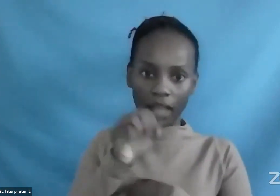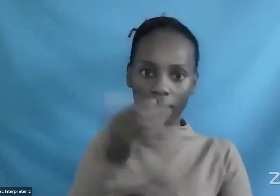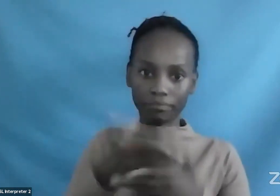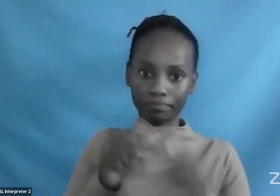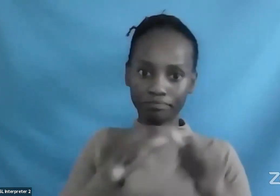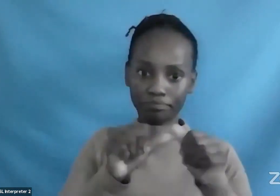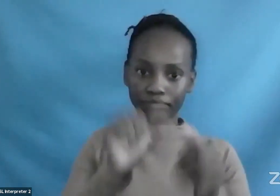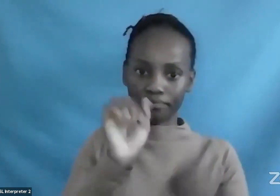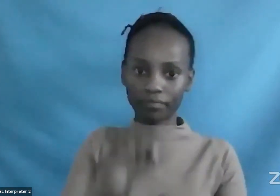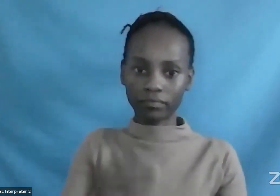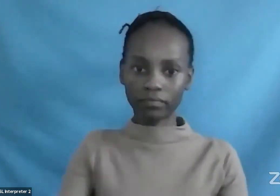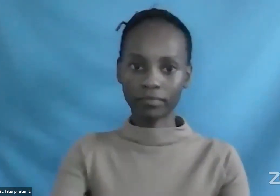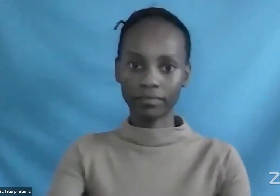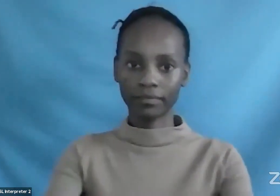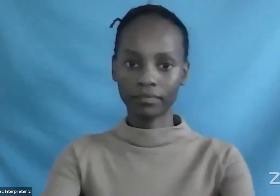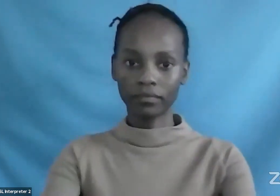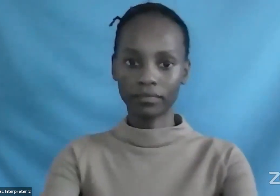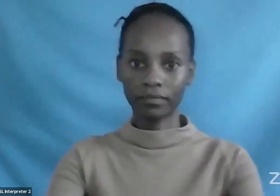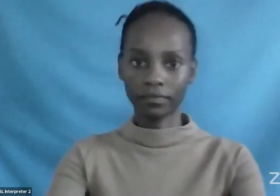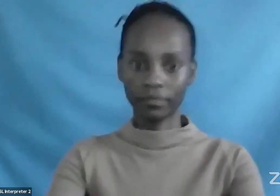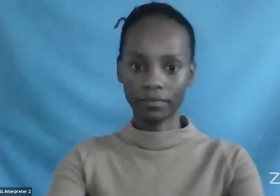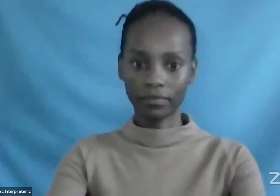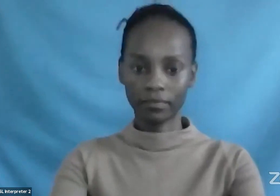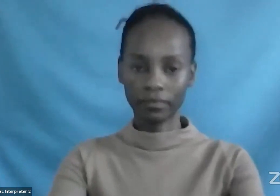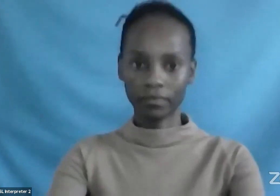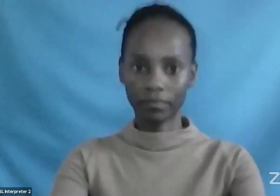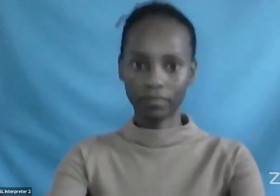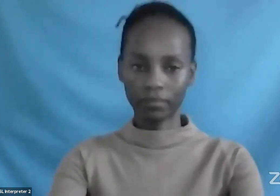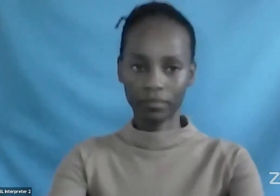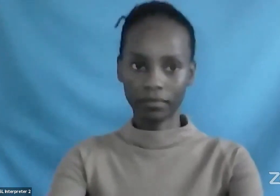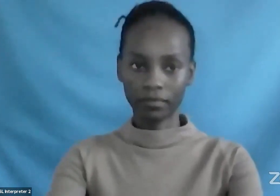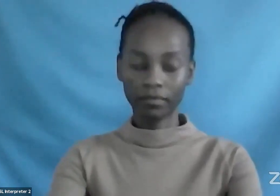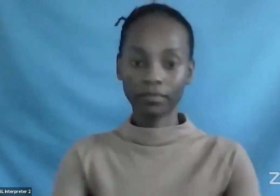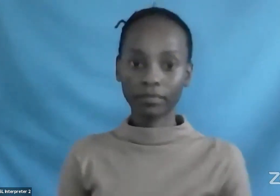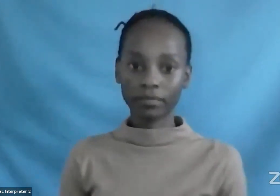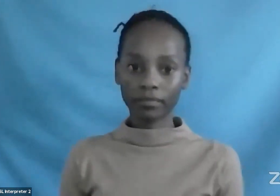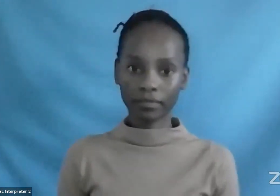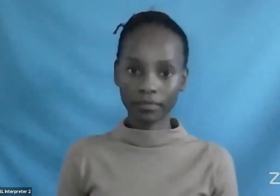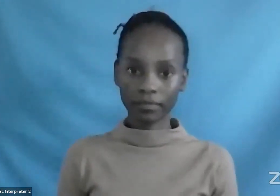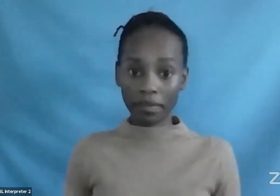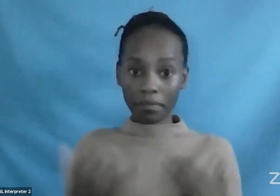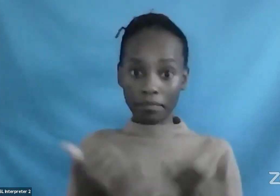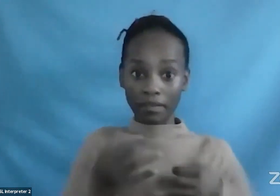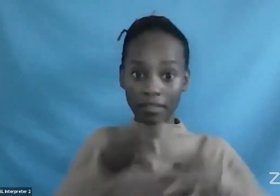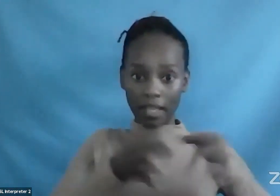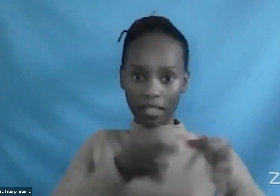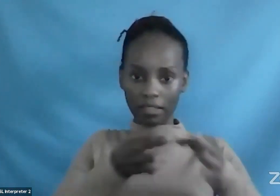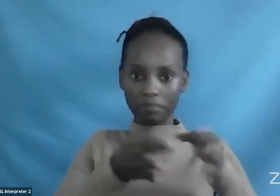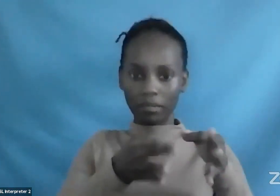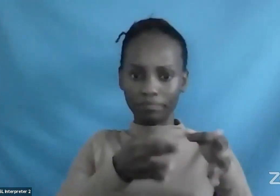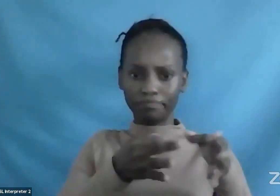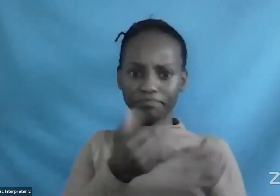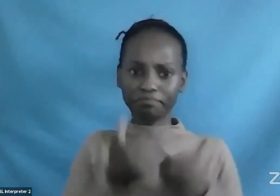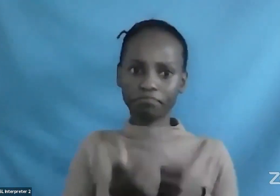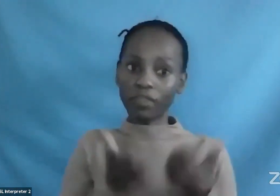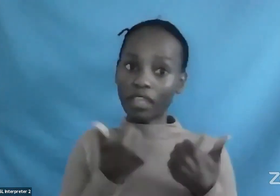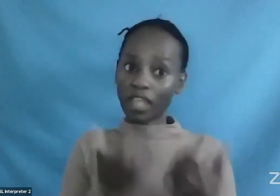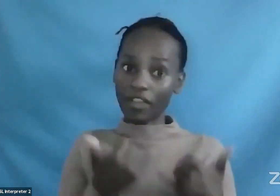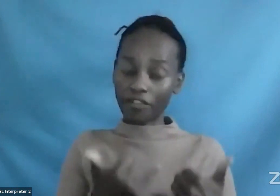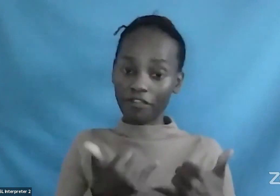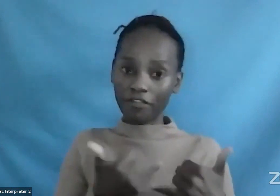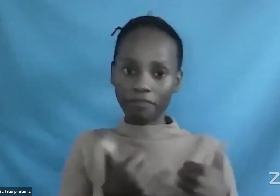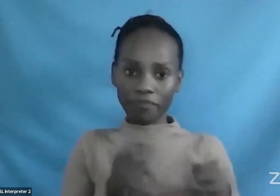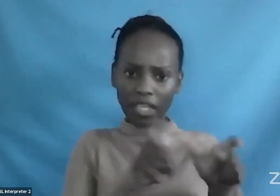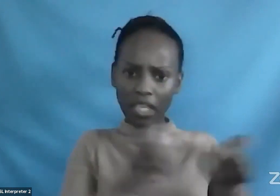very much. I was on the fact that I was saying that the kids, if you capture them whilst they are still young, you are more likely